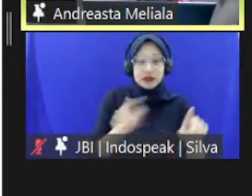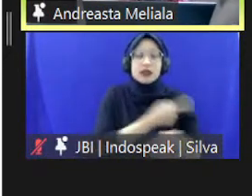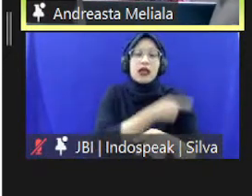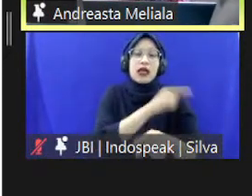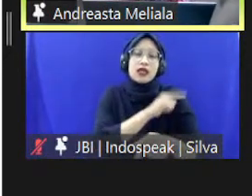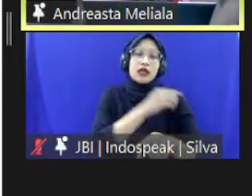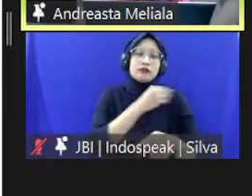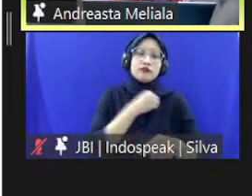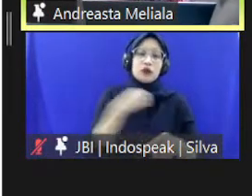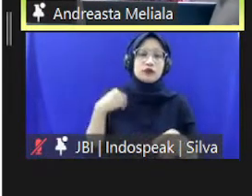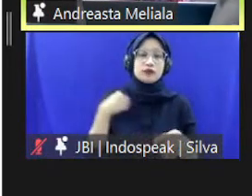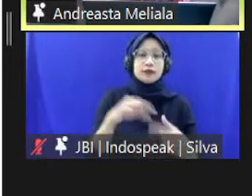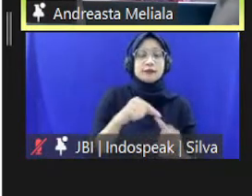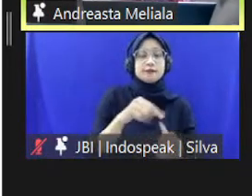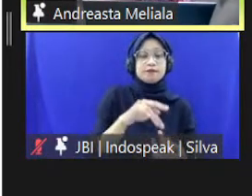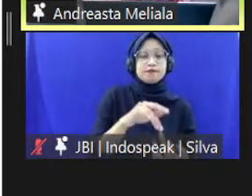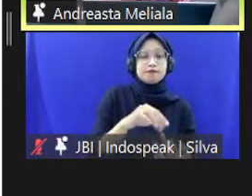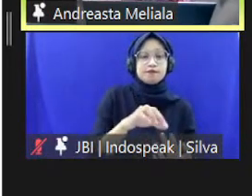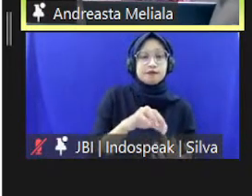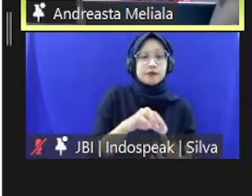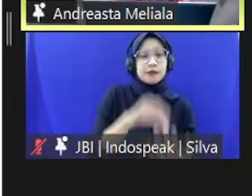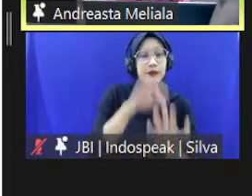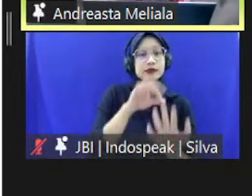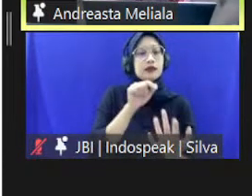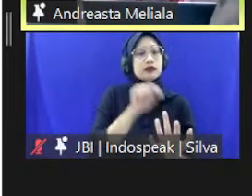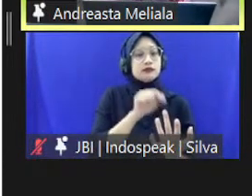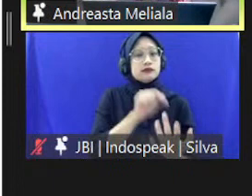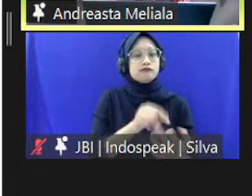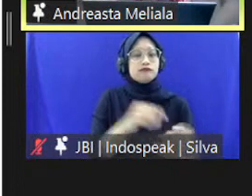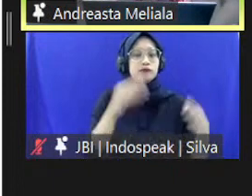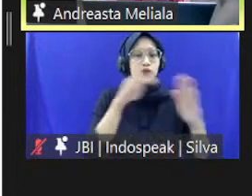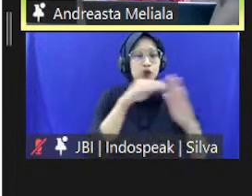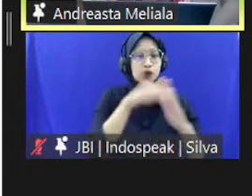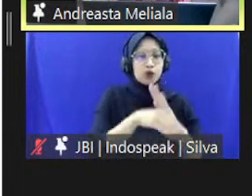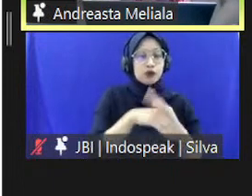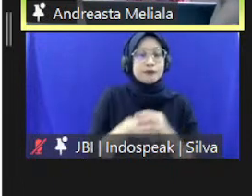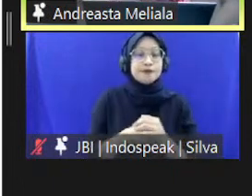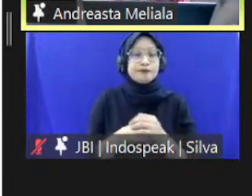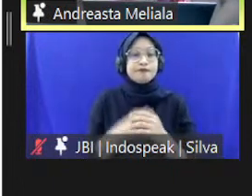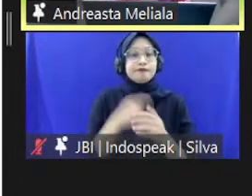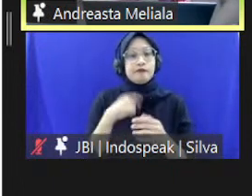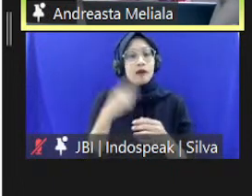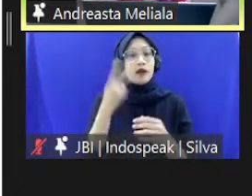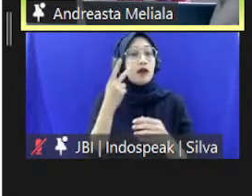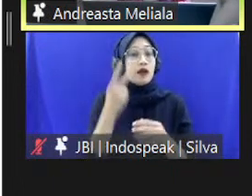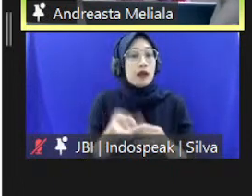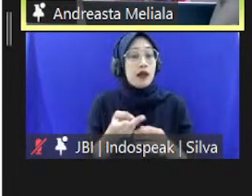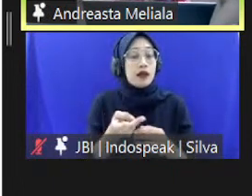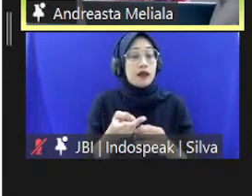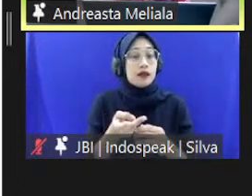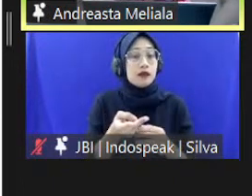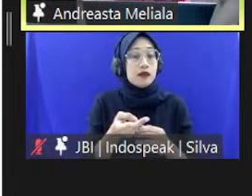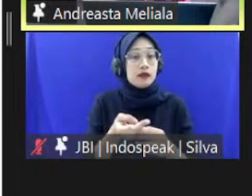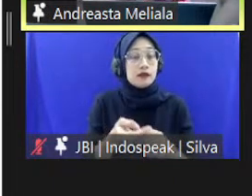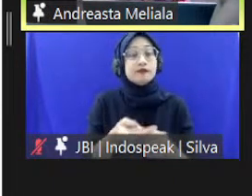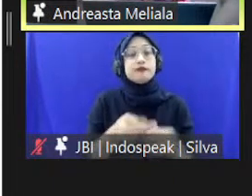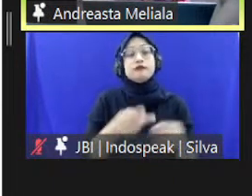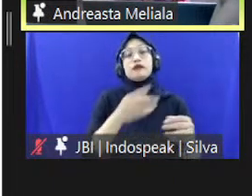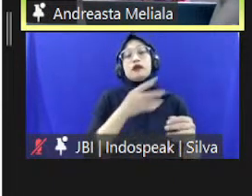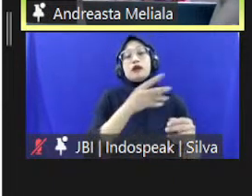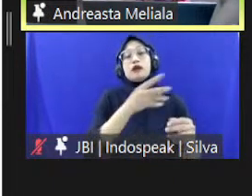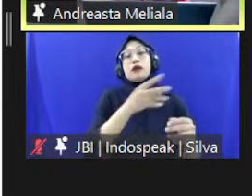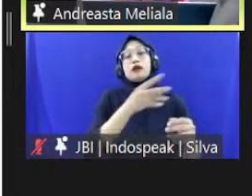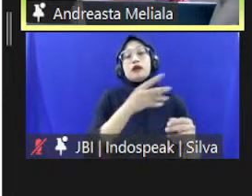have also the same figures with the private hospital, that medical specialists in rural area is only